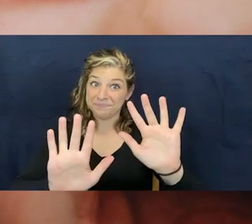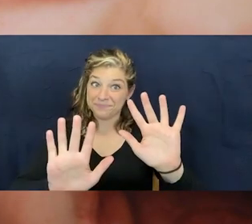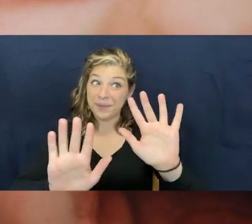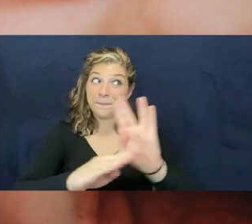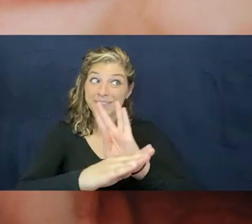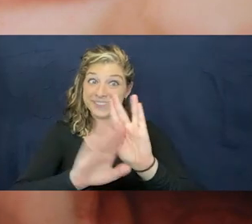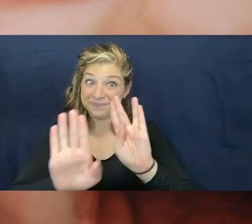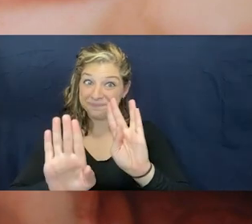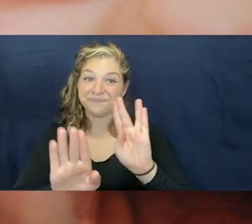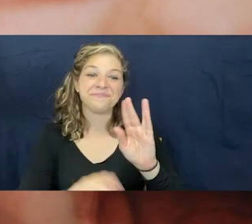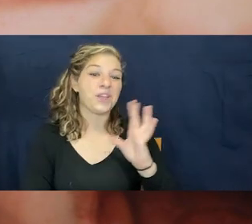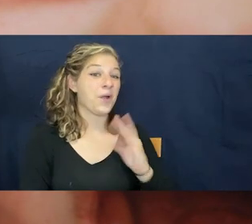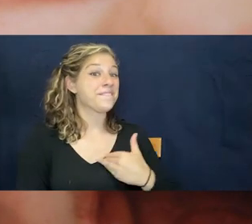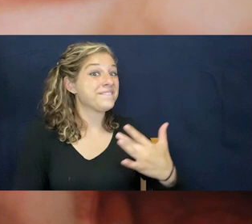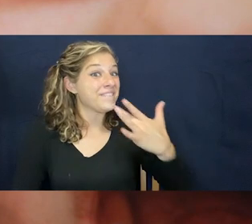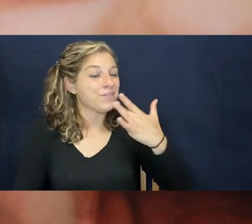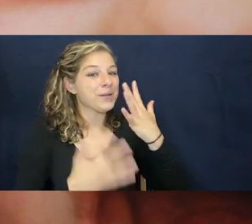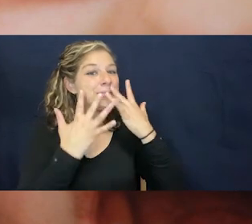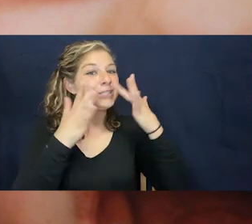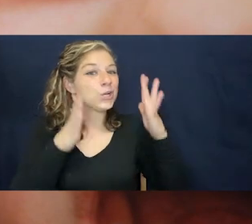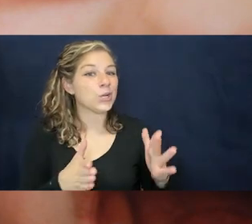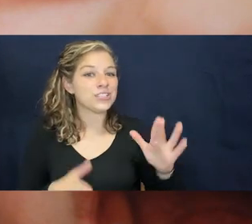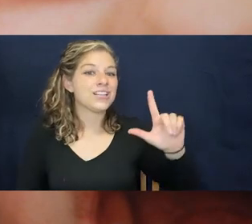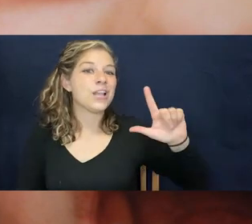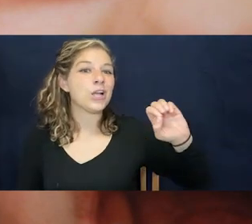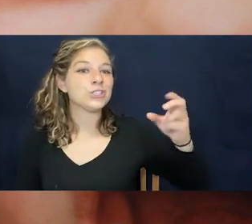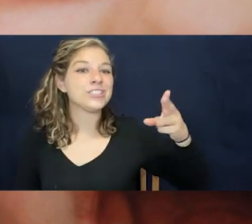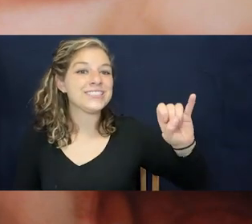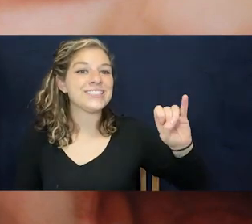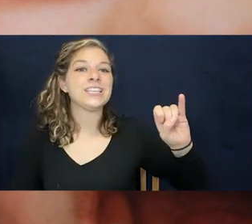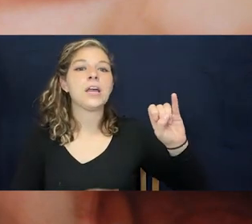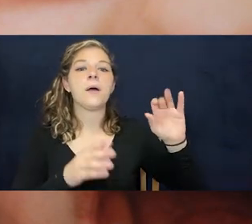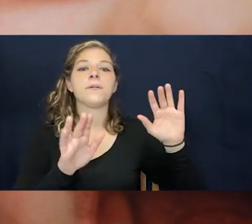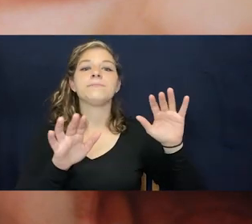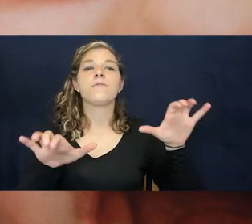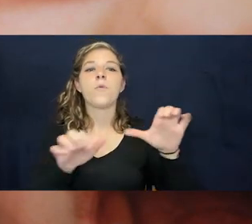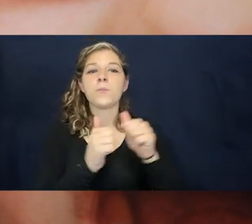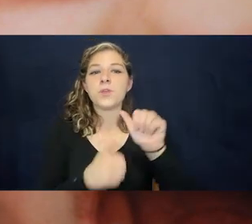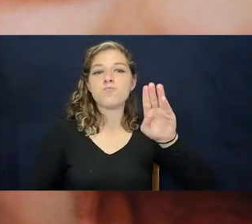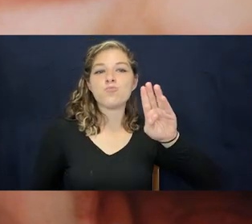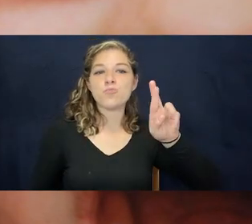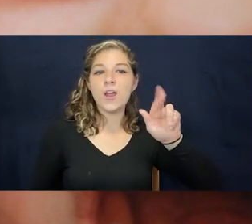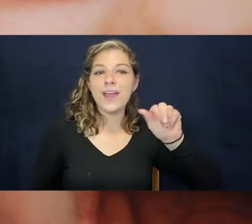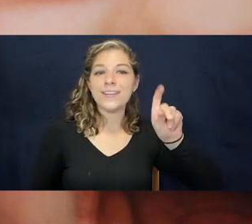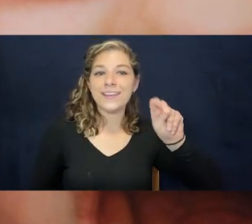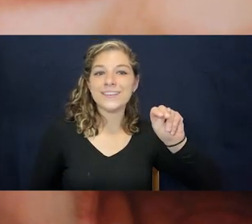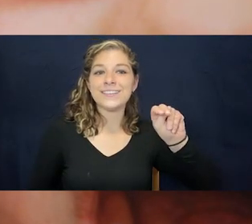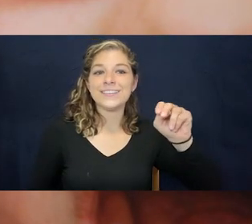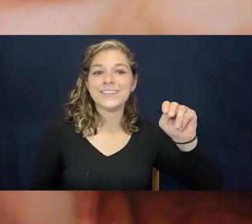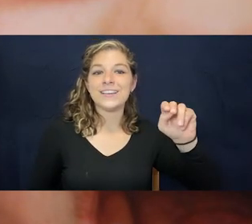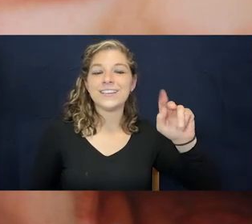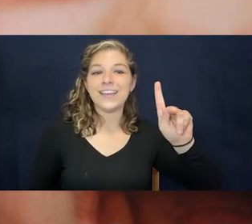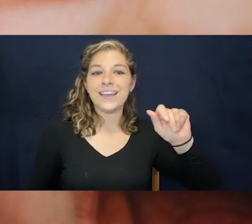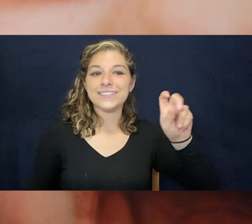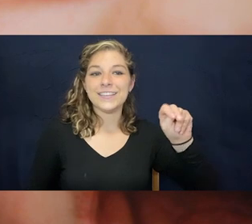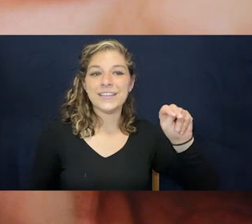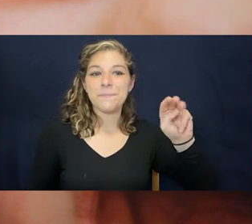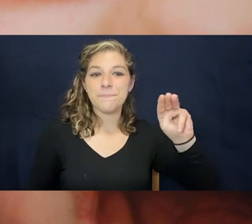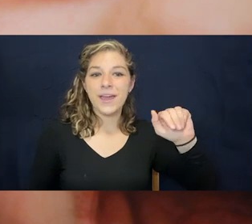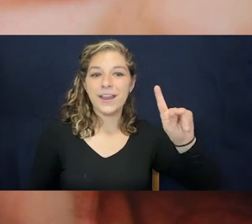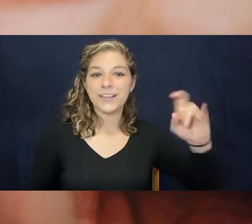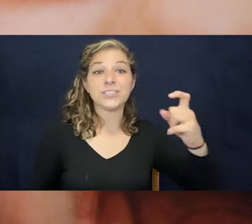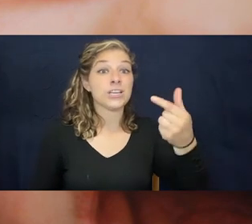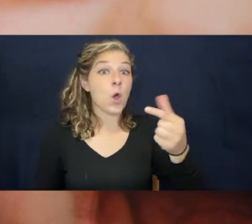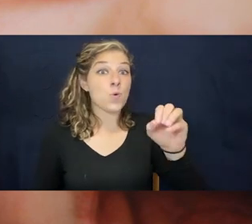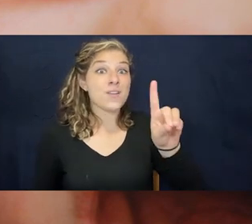at Positive Exposure as well. And speaking of busy, here's one of our favorite singers, Lachi, performing with Brandon, Kazen,